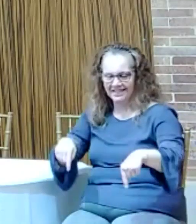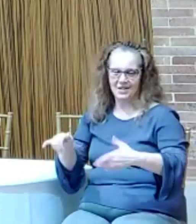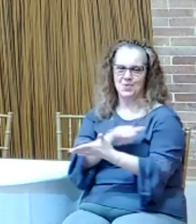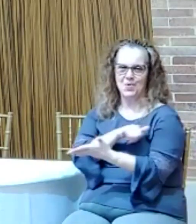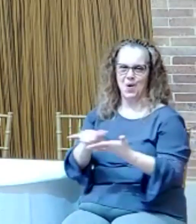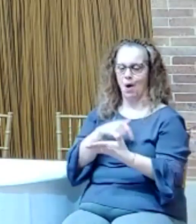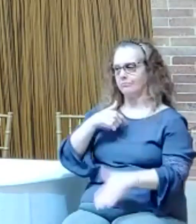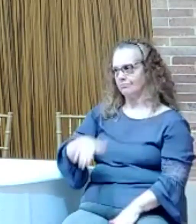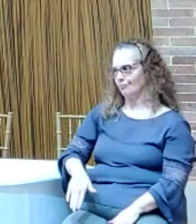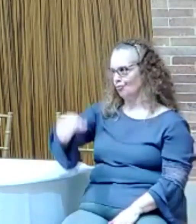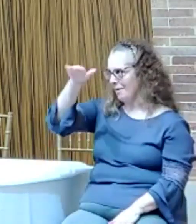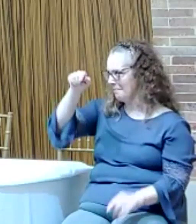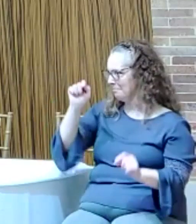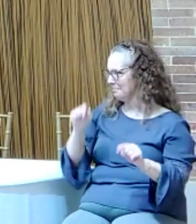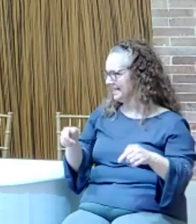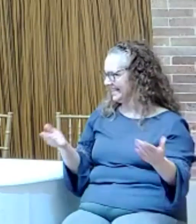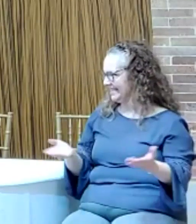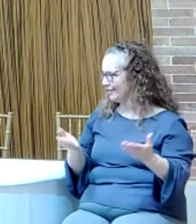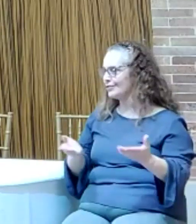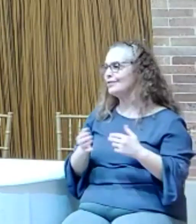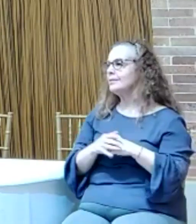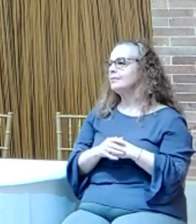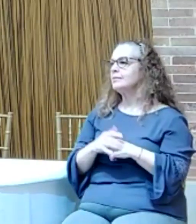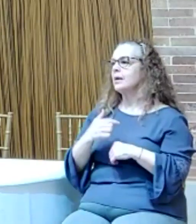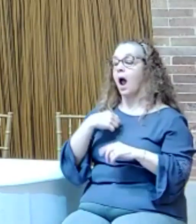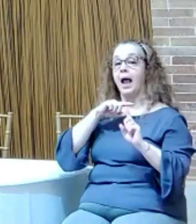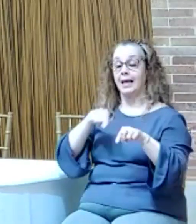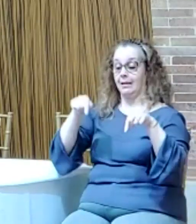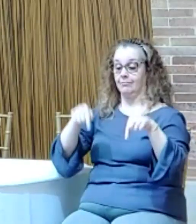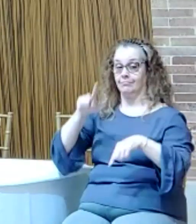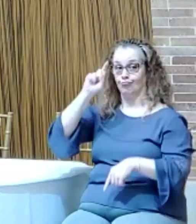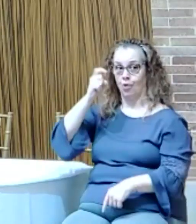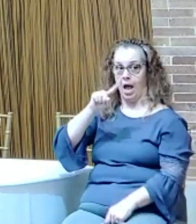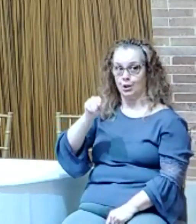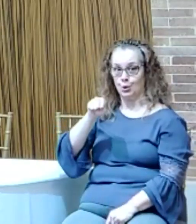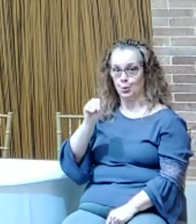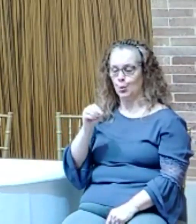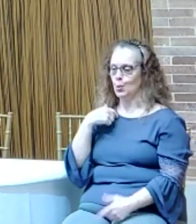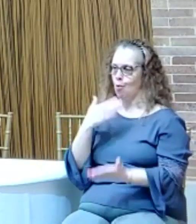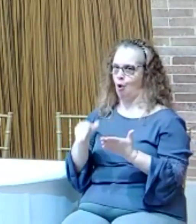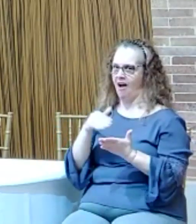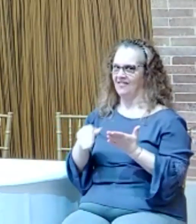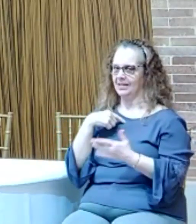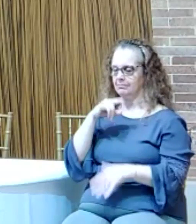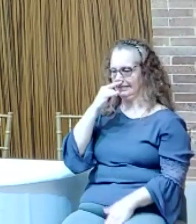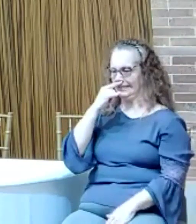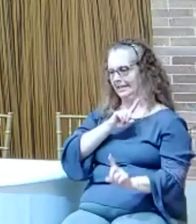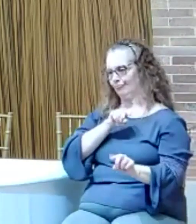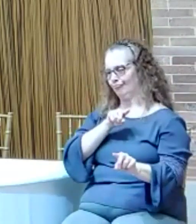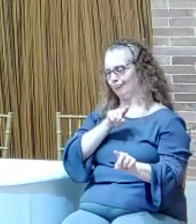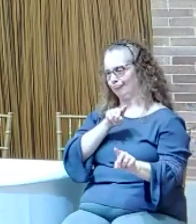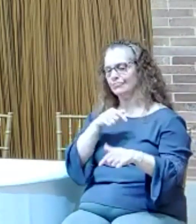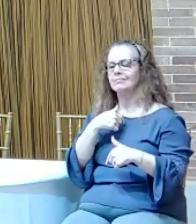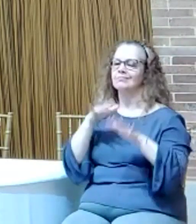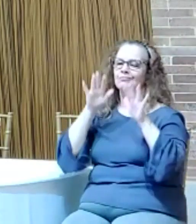where I grew up I came to uh this Zoo uh many times as a kid um so it's great to be